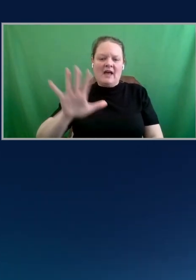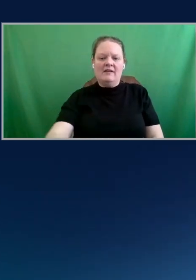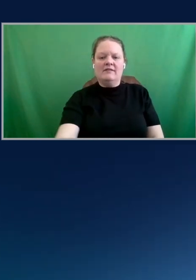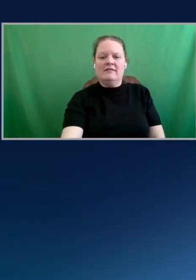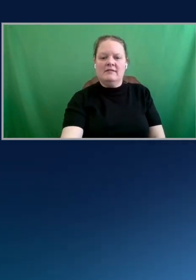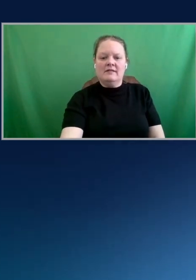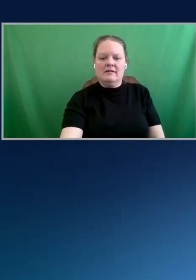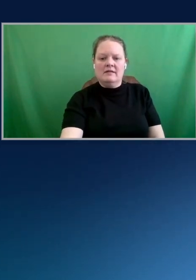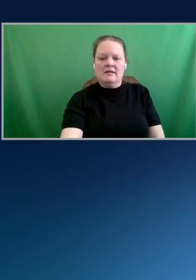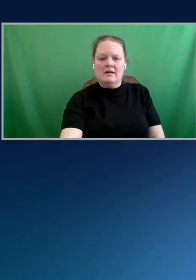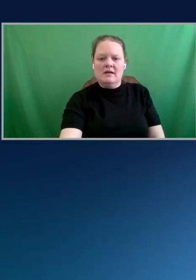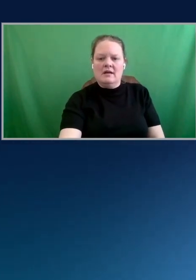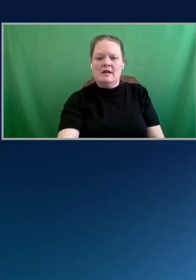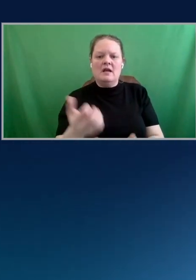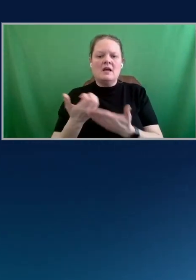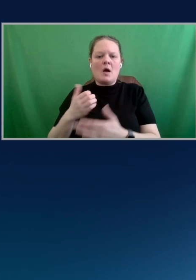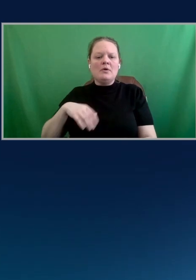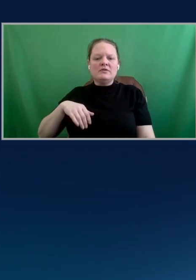of Jevans